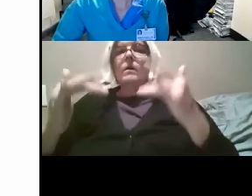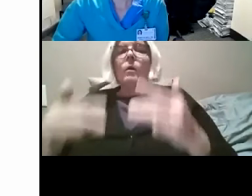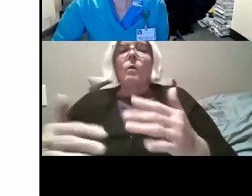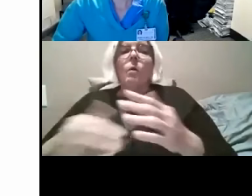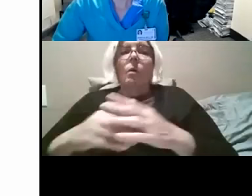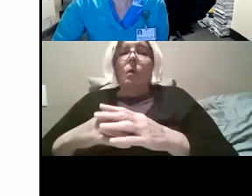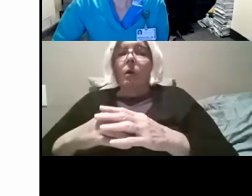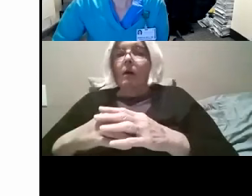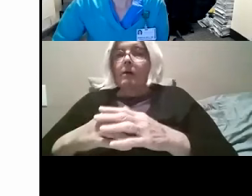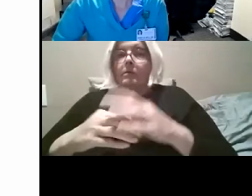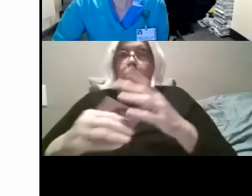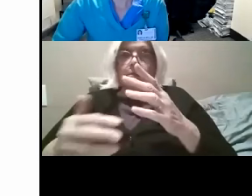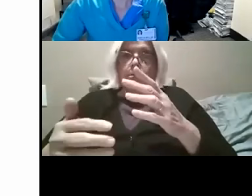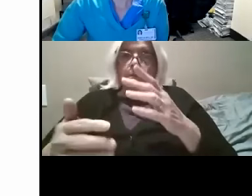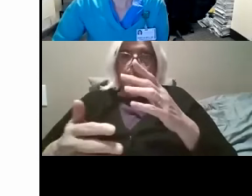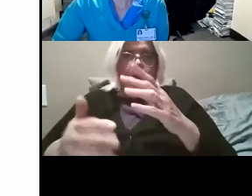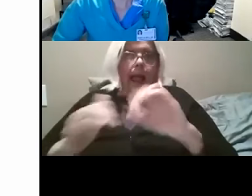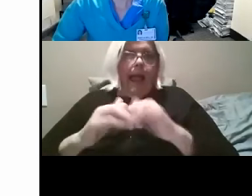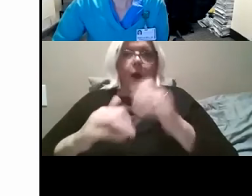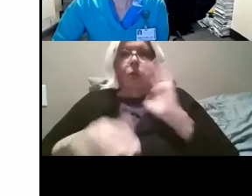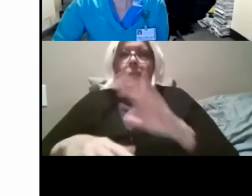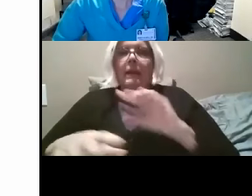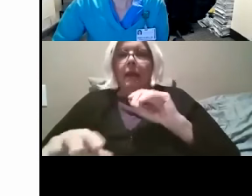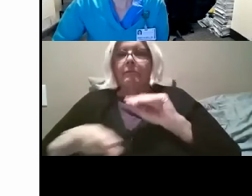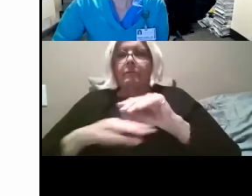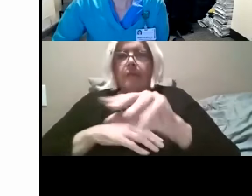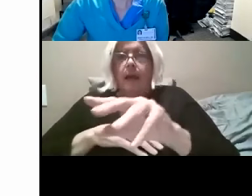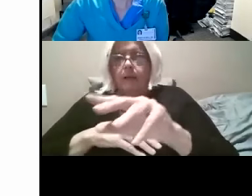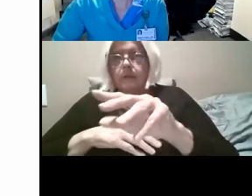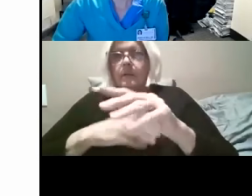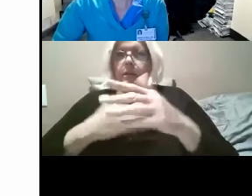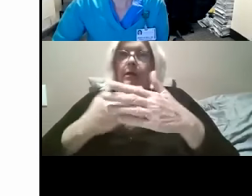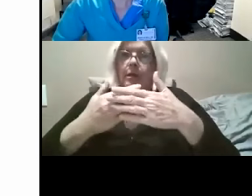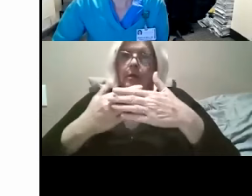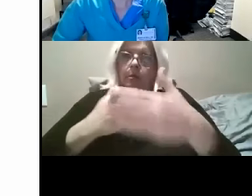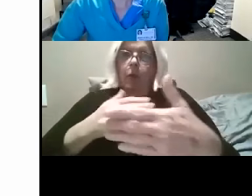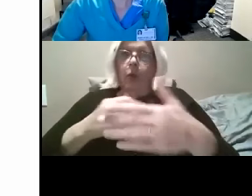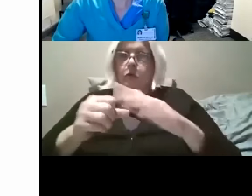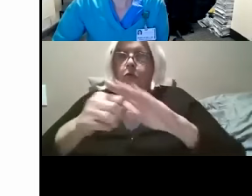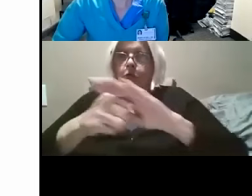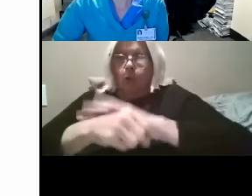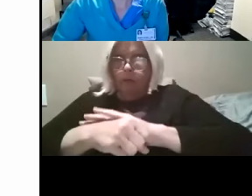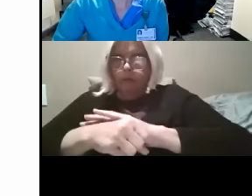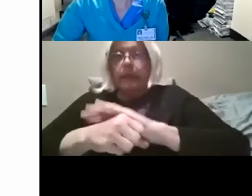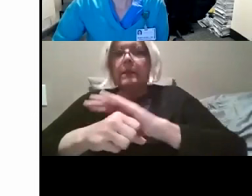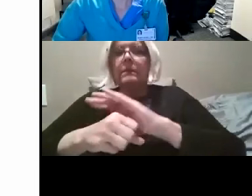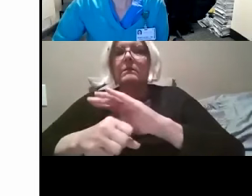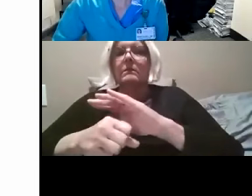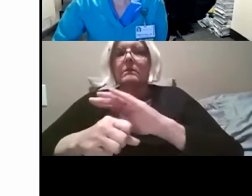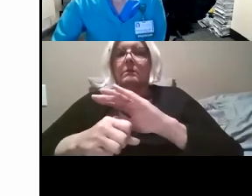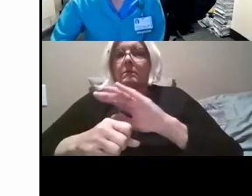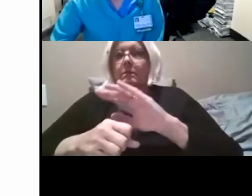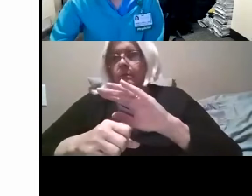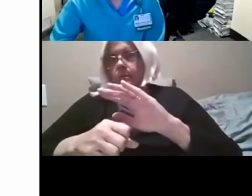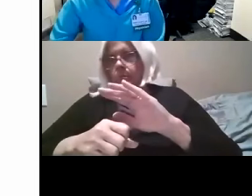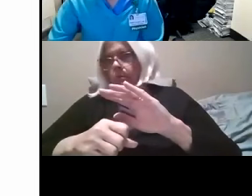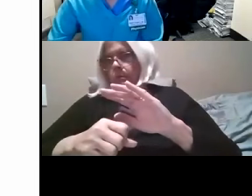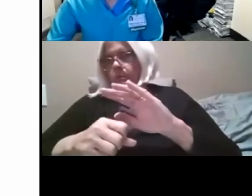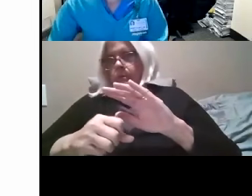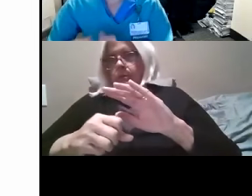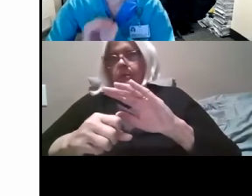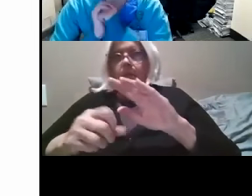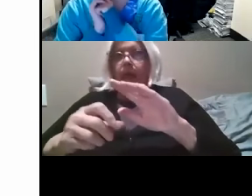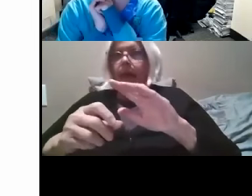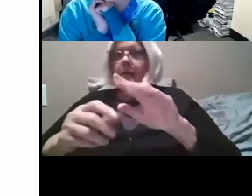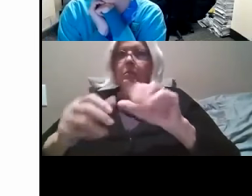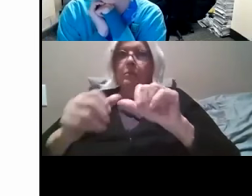really talked about in the FDA analysis, but kids can get long-haul COVID. And again, if we have